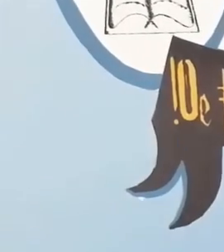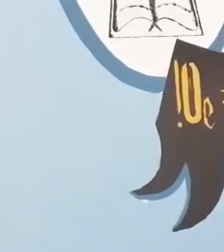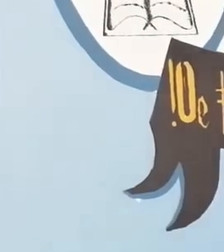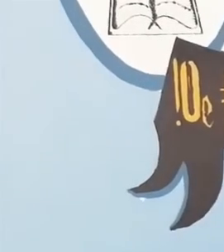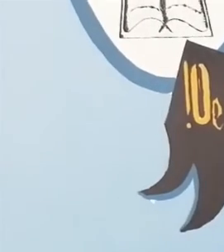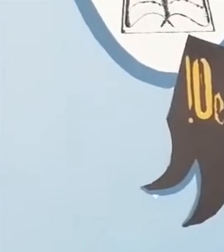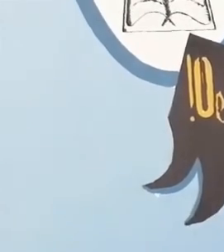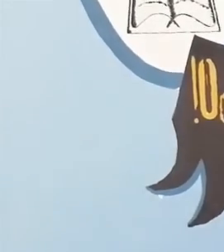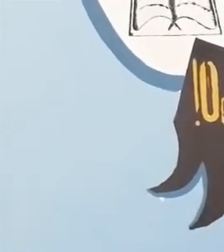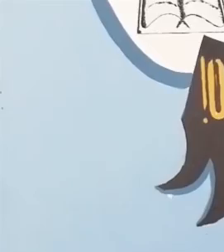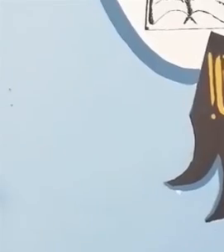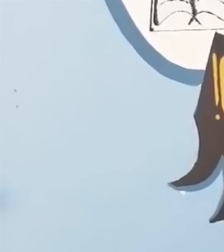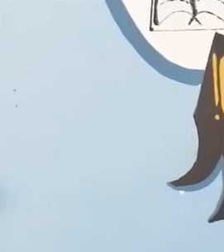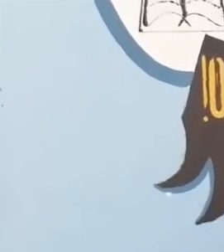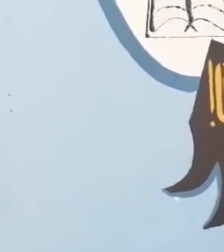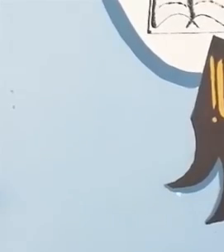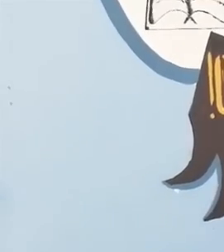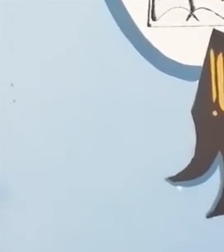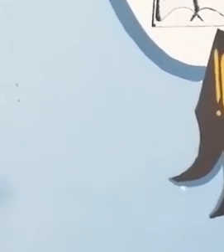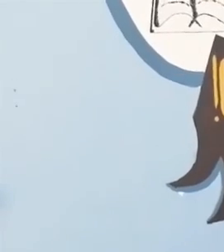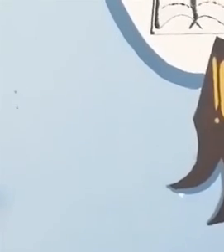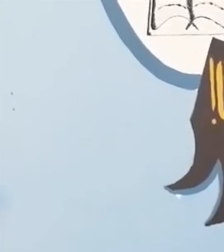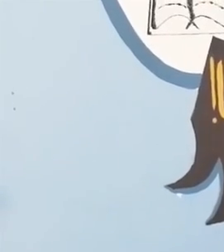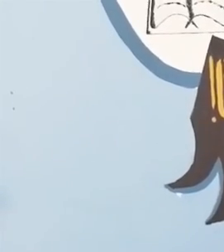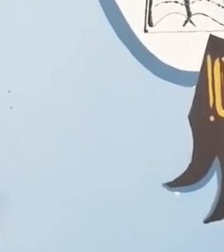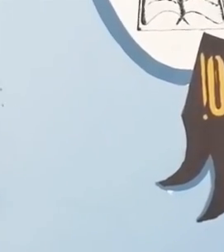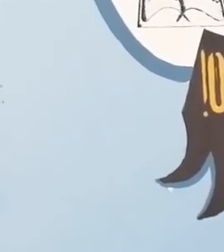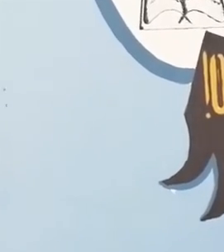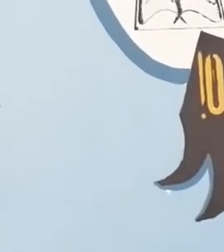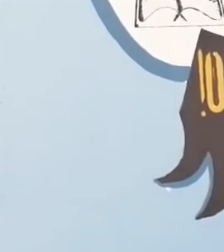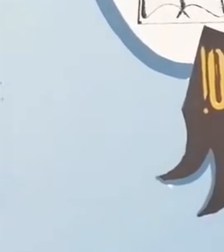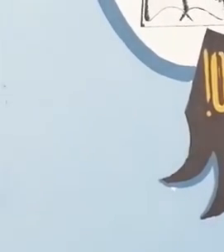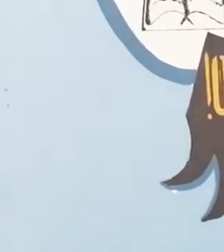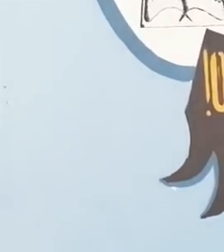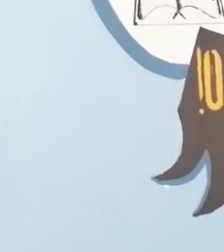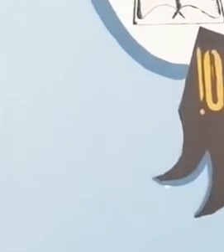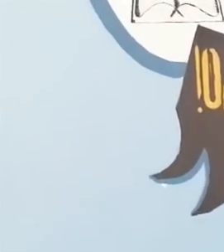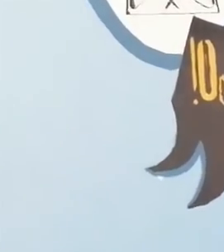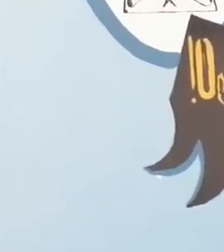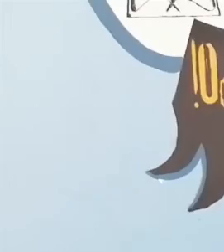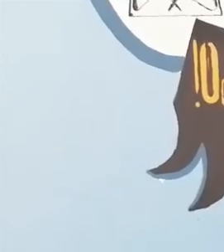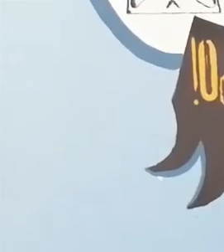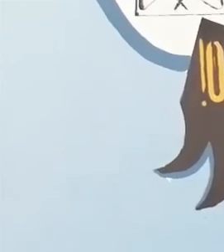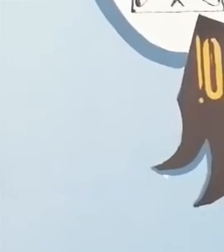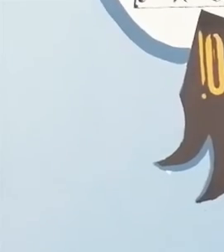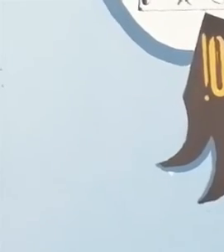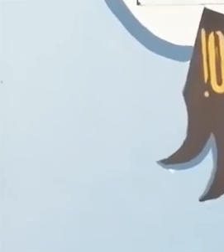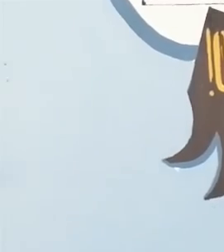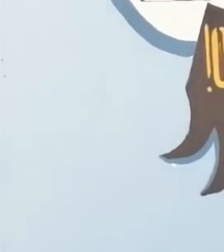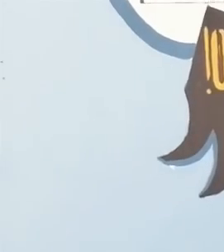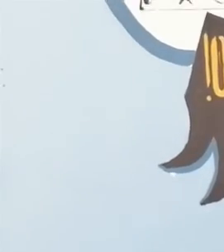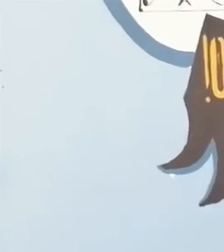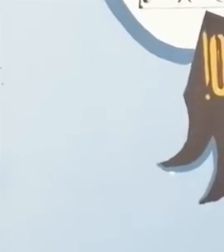collecting on Thursdays, and we are also giving them advice to bring it back, like just to encourage them Yes. for the kids to do